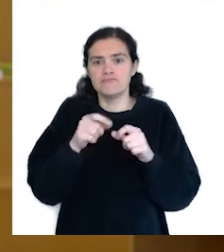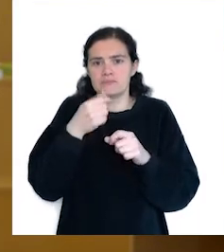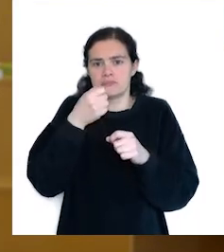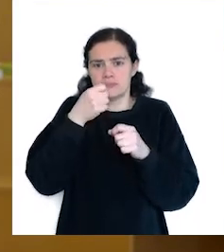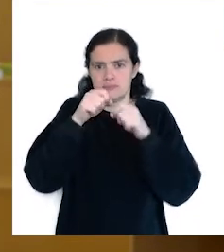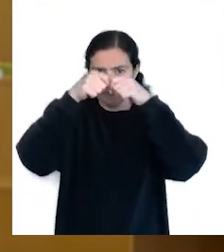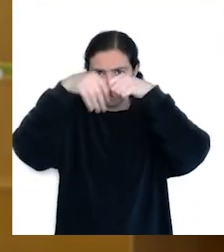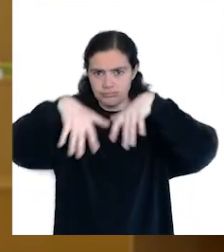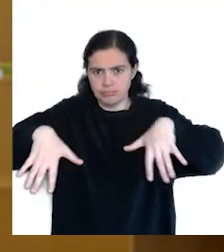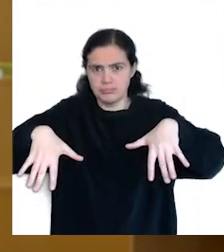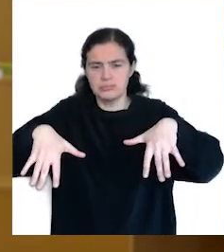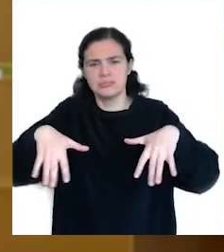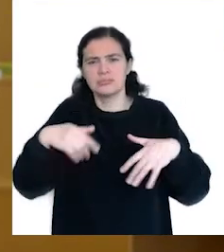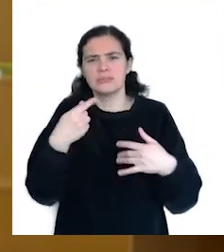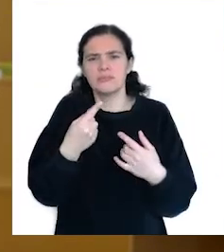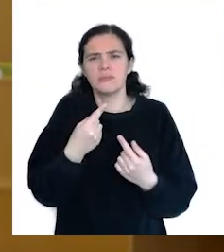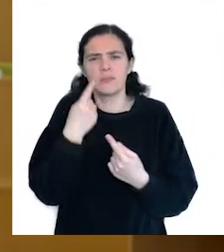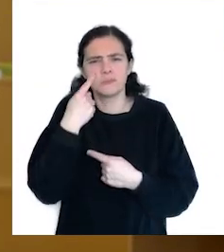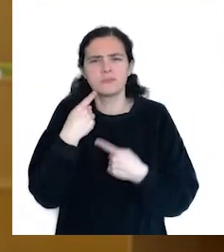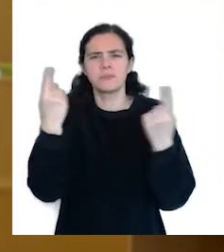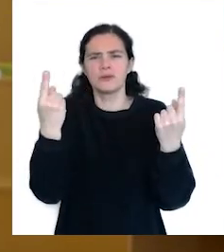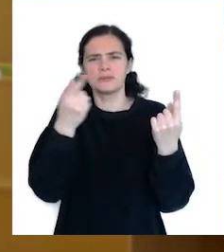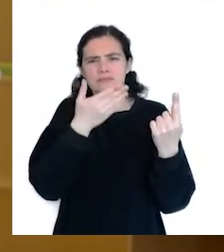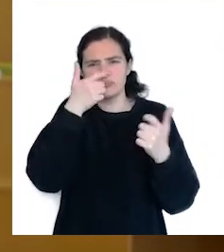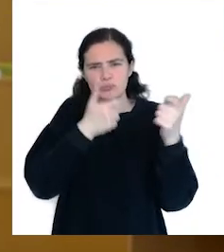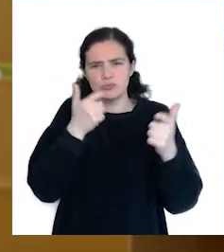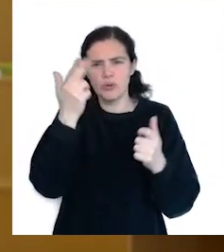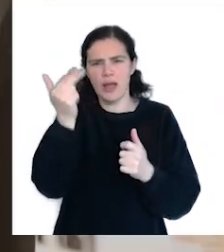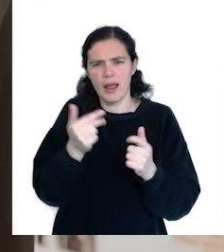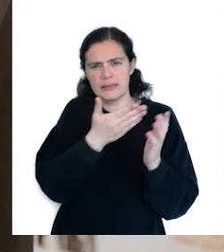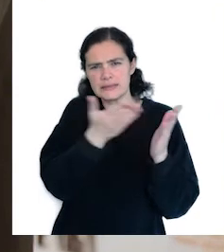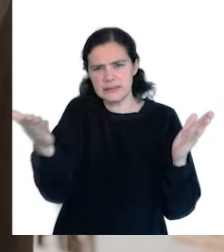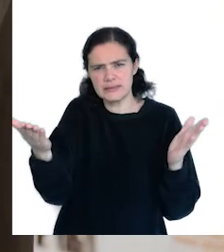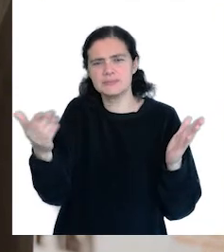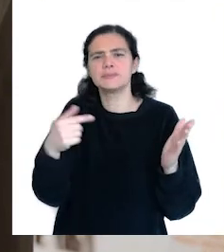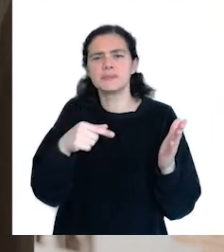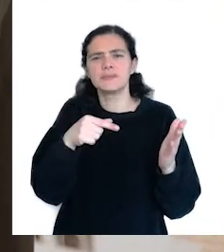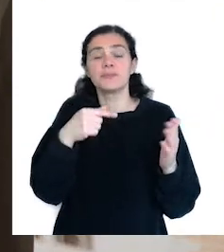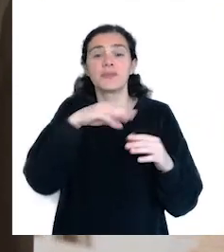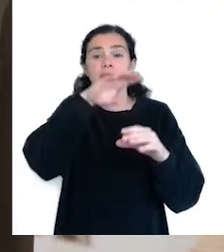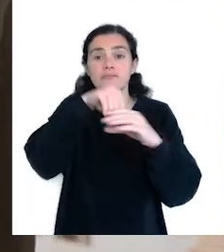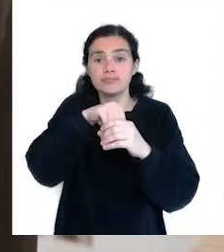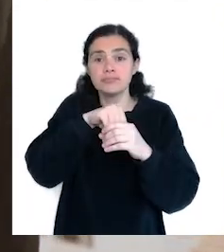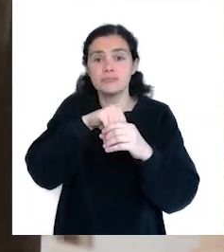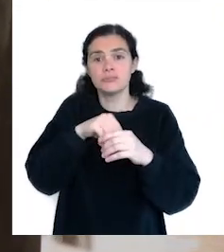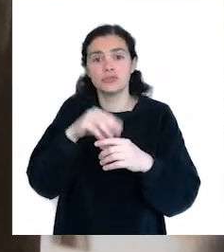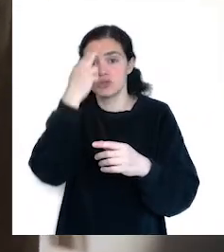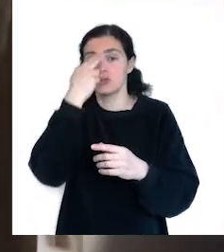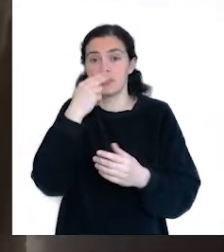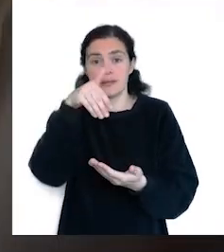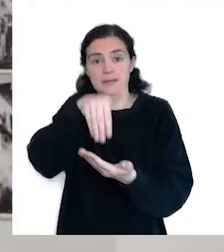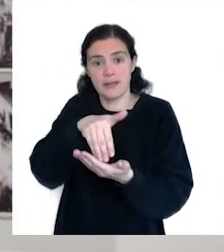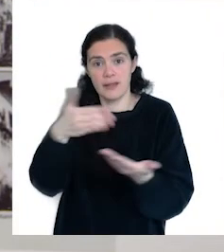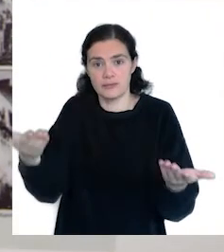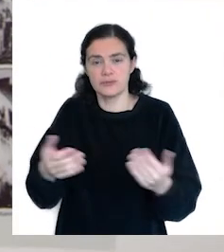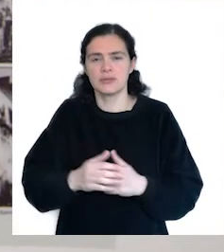an entire genealogy of gestures that are here embedded in